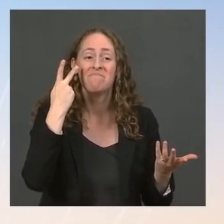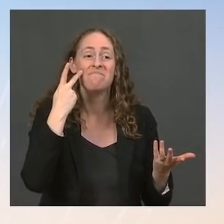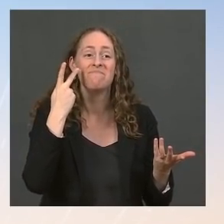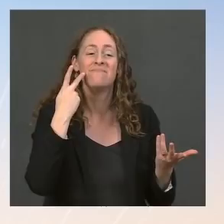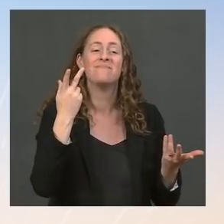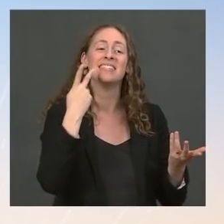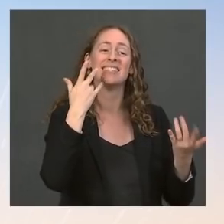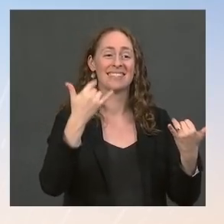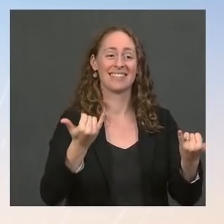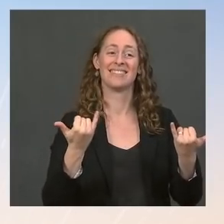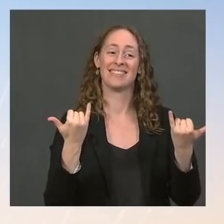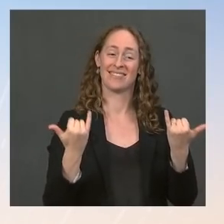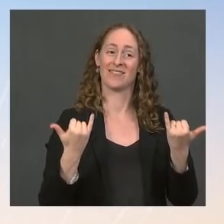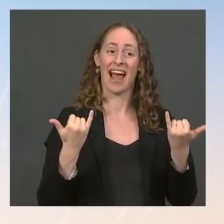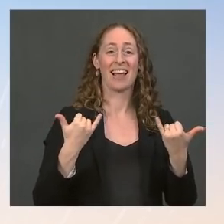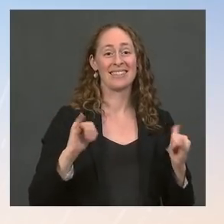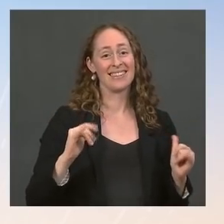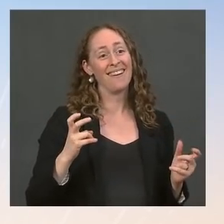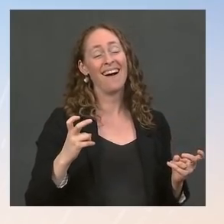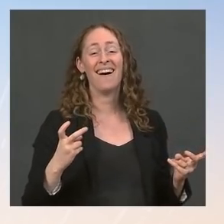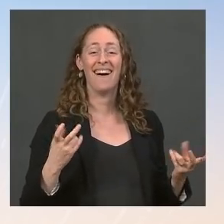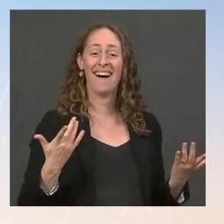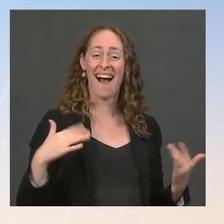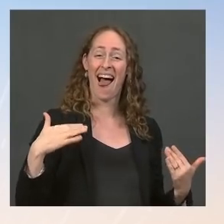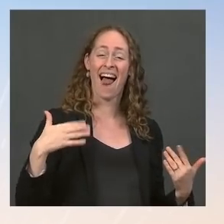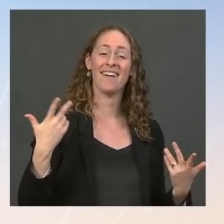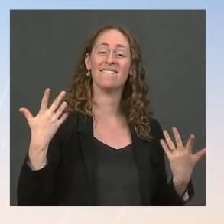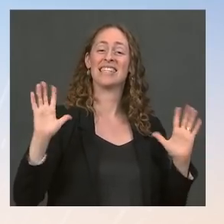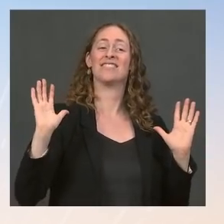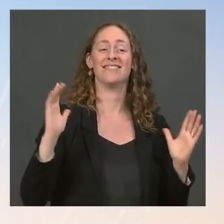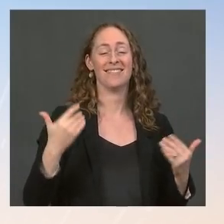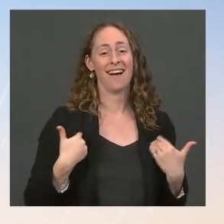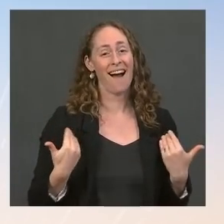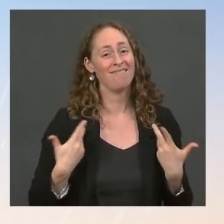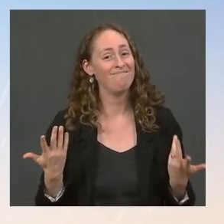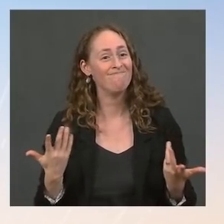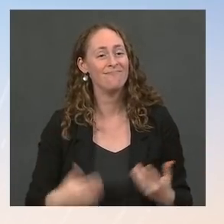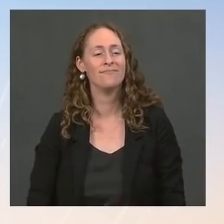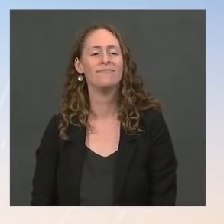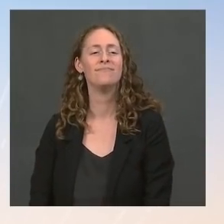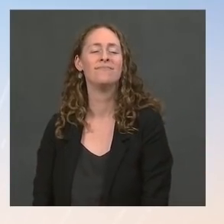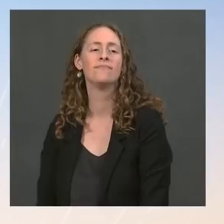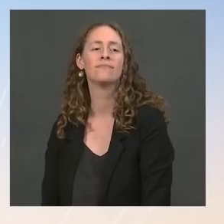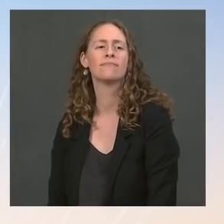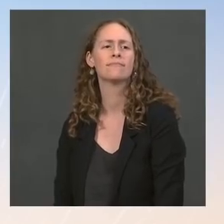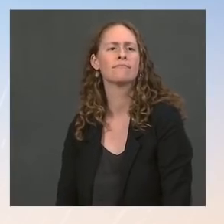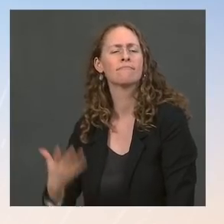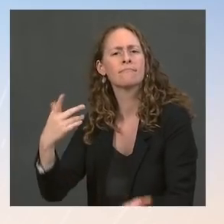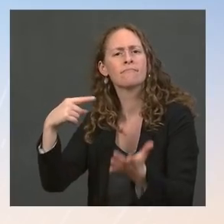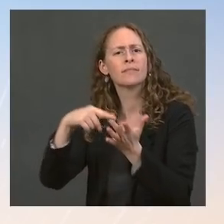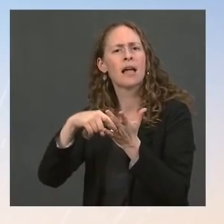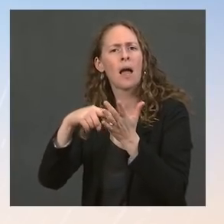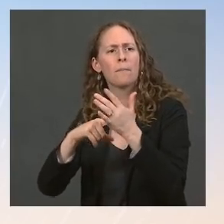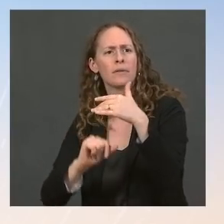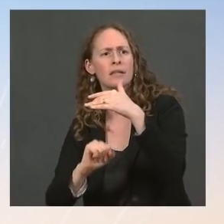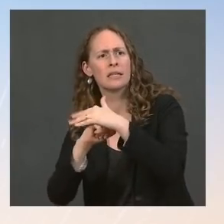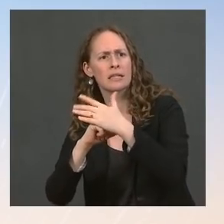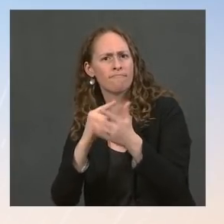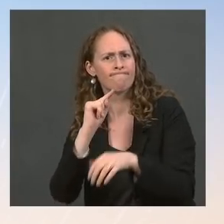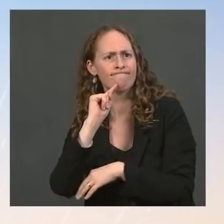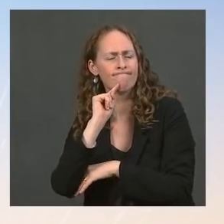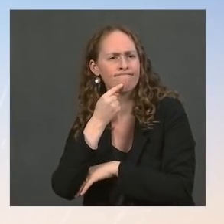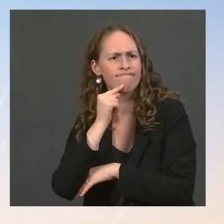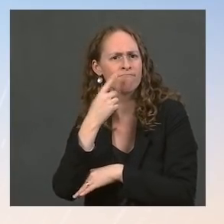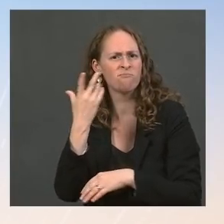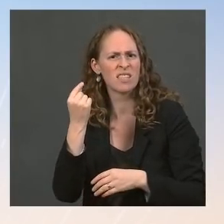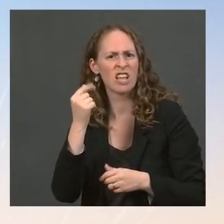That's the theme of the day. On the debt ceiling, have there been any serious discussions in the White House about alternative options to